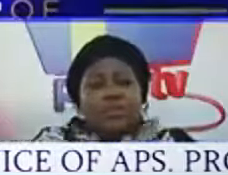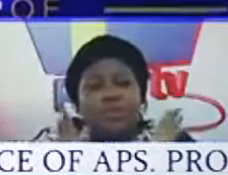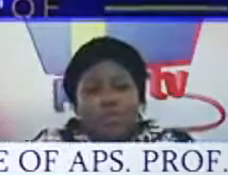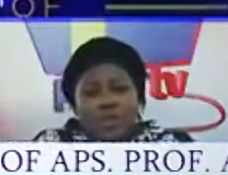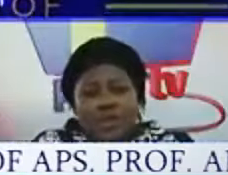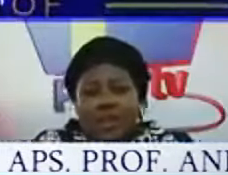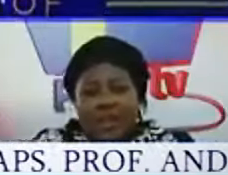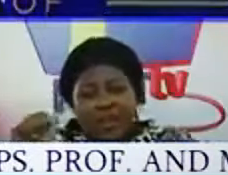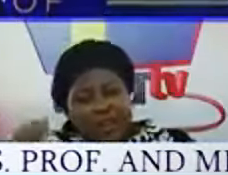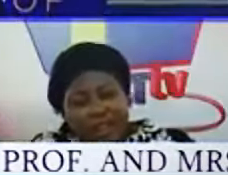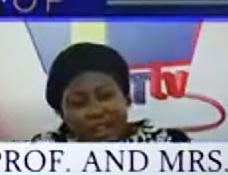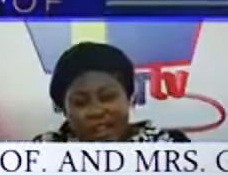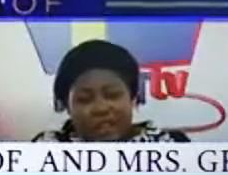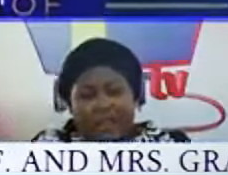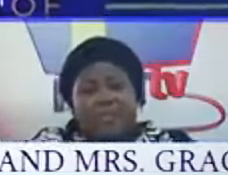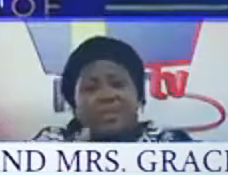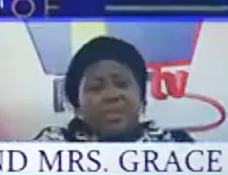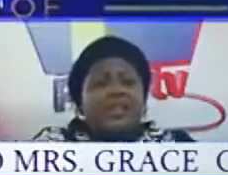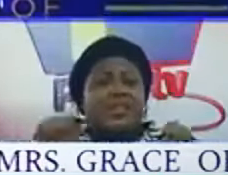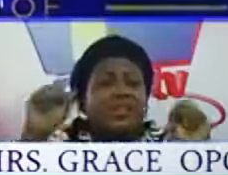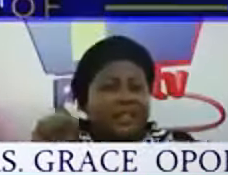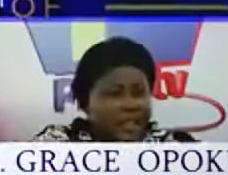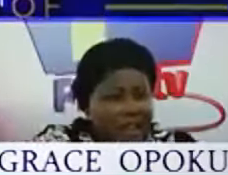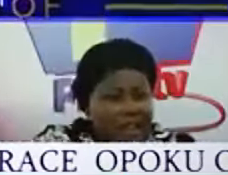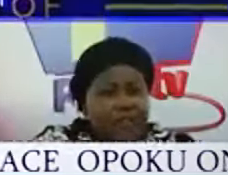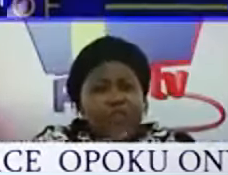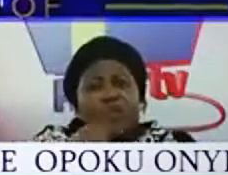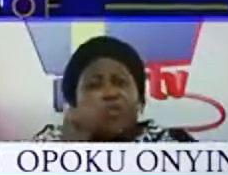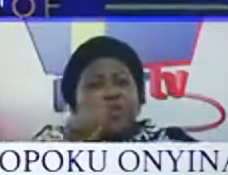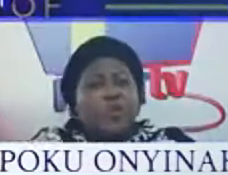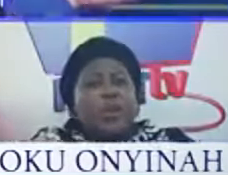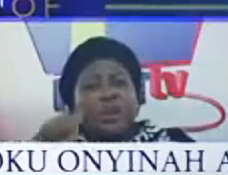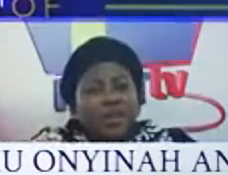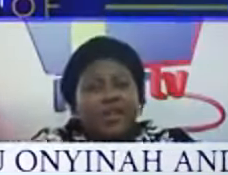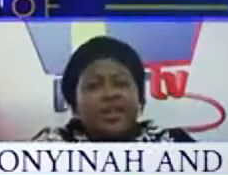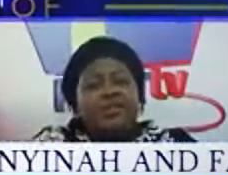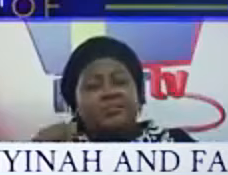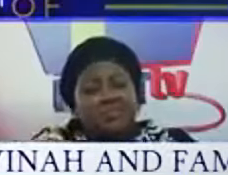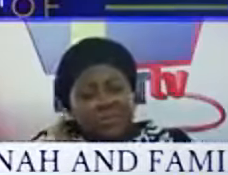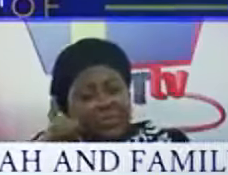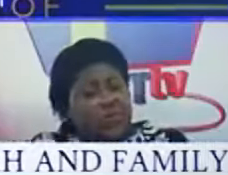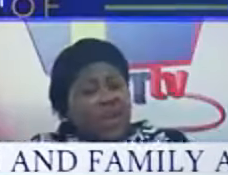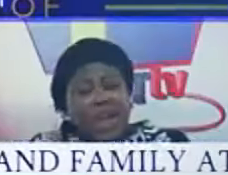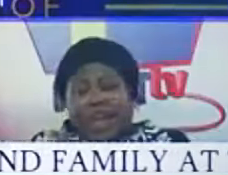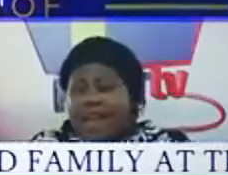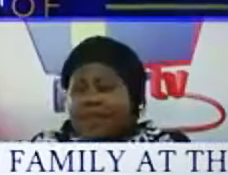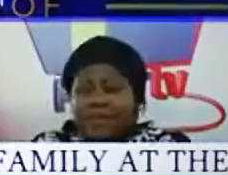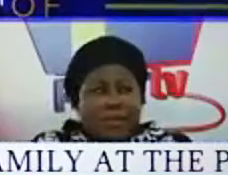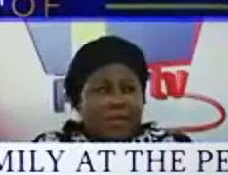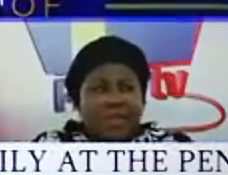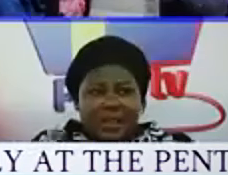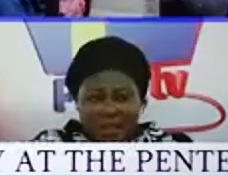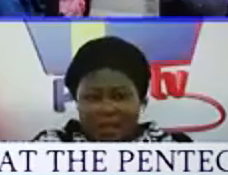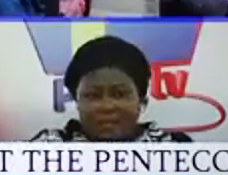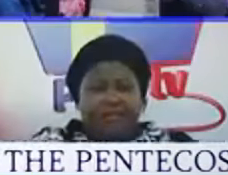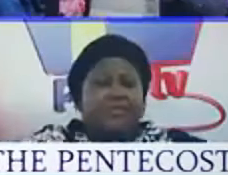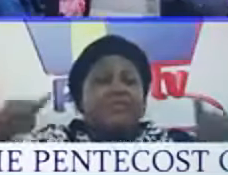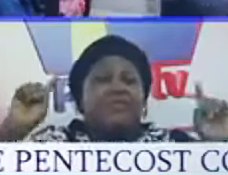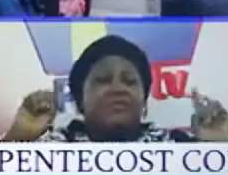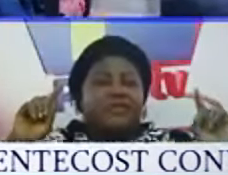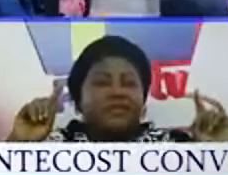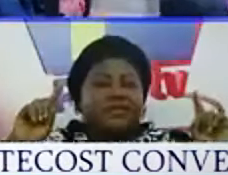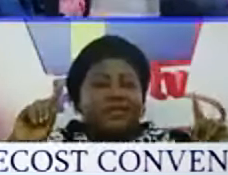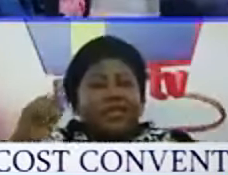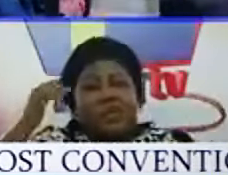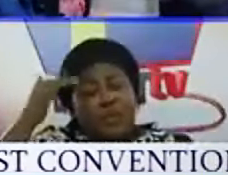the clergyman can succeed, the statesman can succeed, the doctor can succeed. Everyone can succeed because we